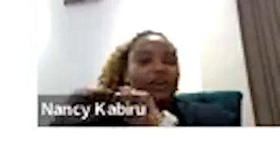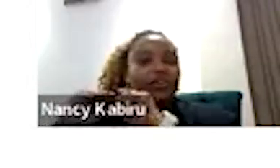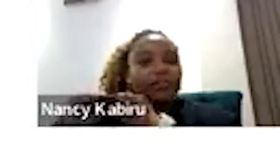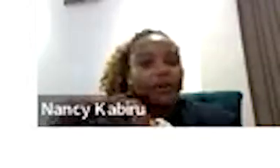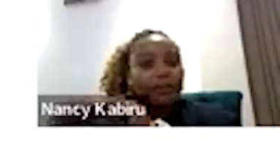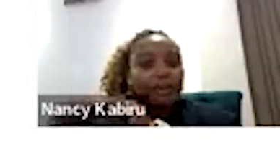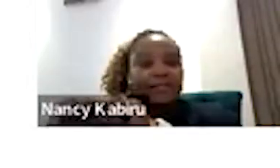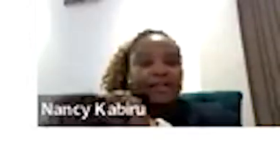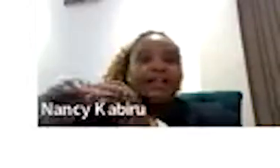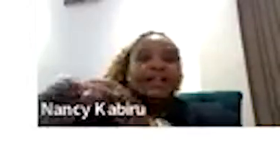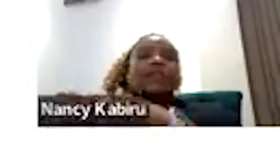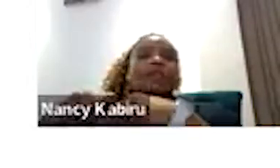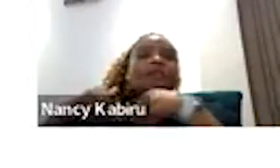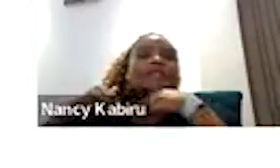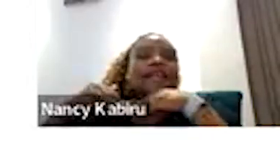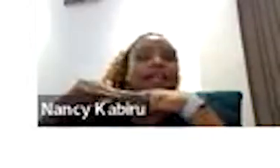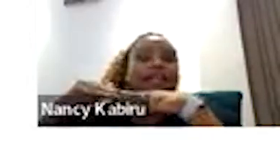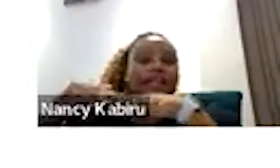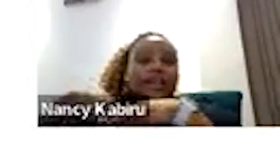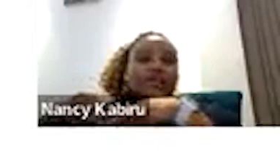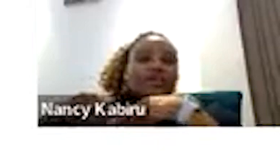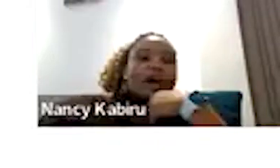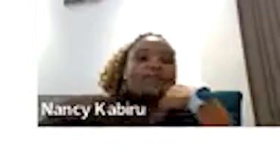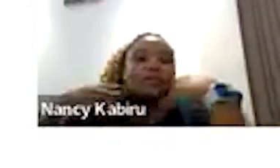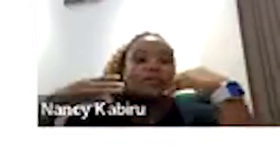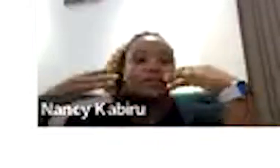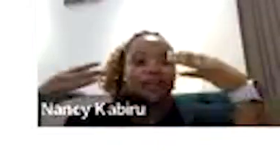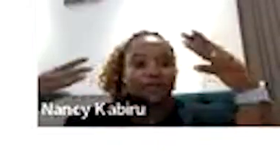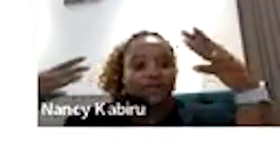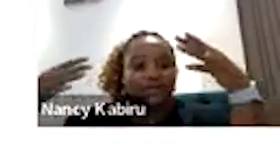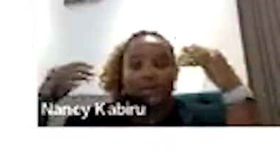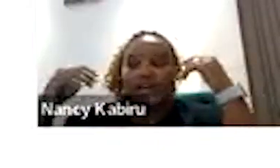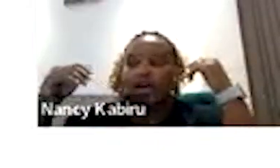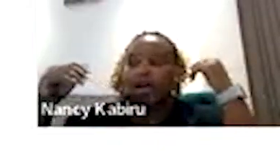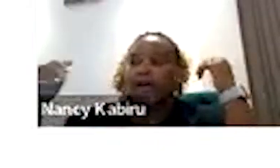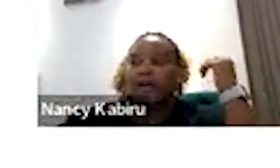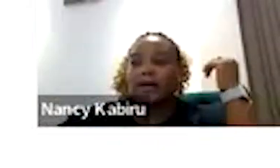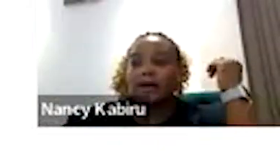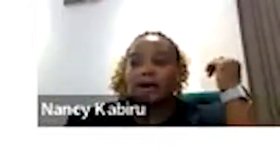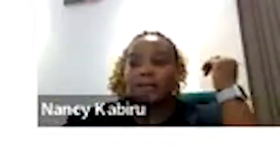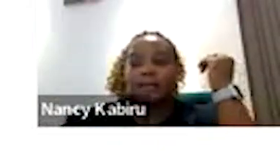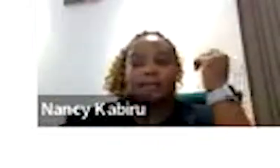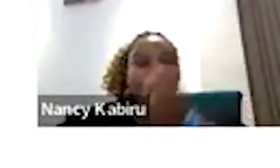on mental health problems, then you're most likely to have a pronounced